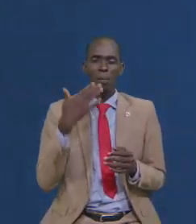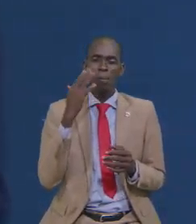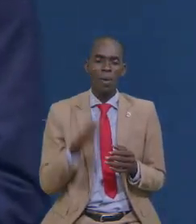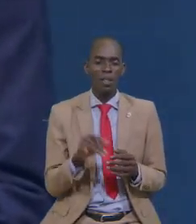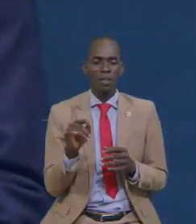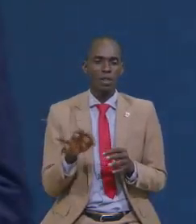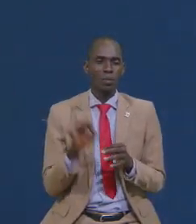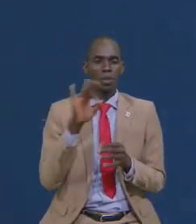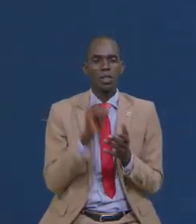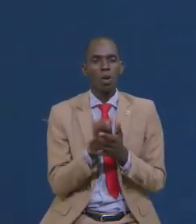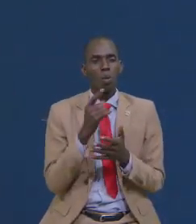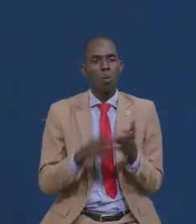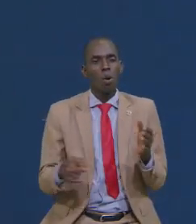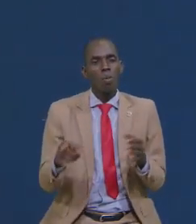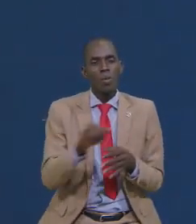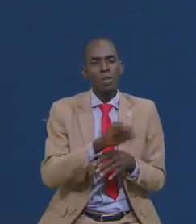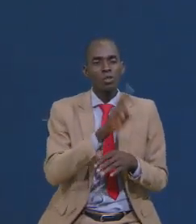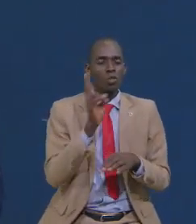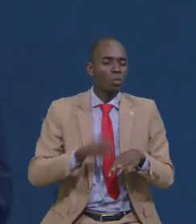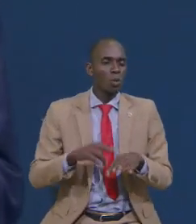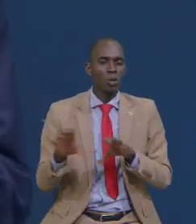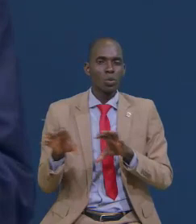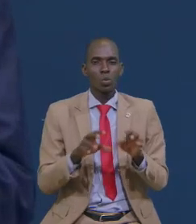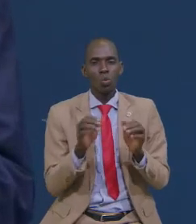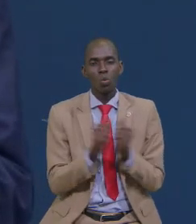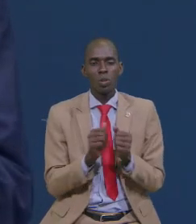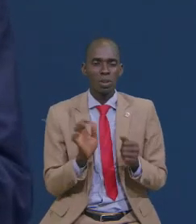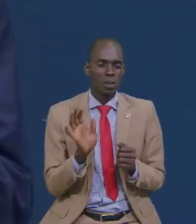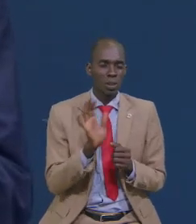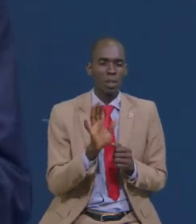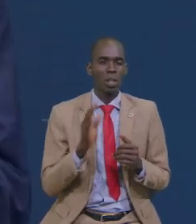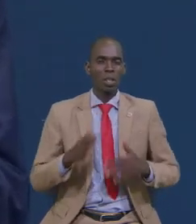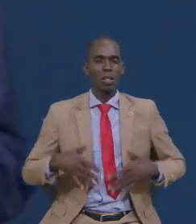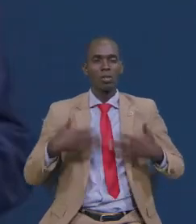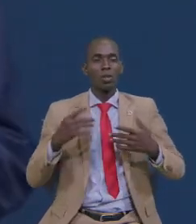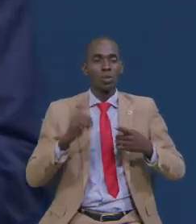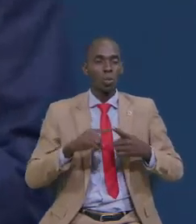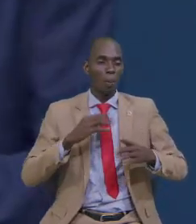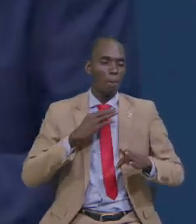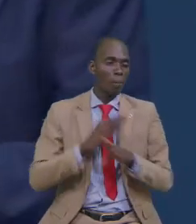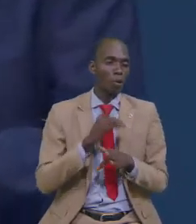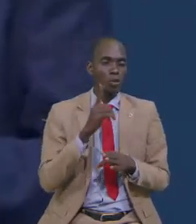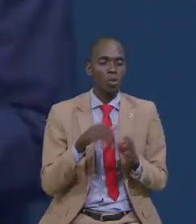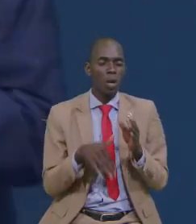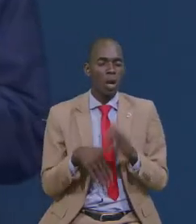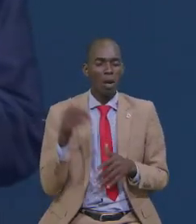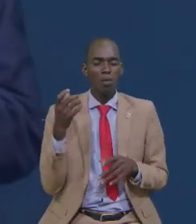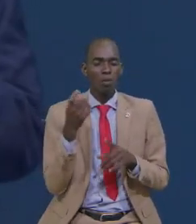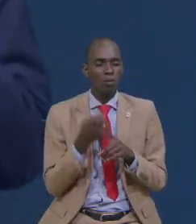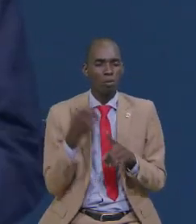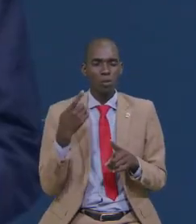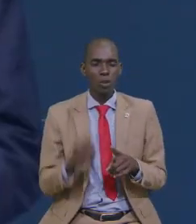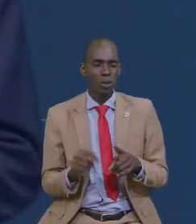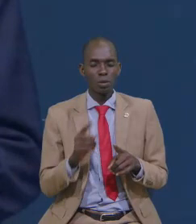they used to do with your life. To pluck you out from your root, and to pluck you away from